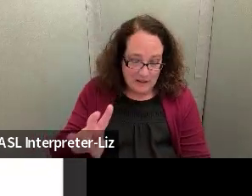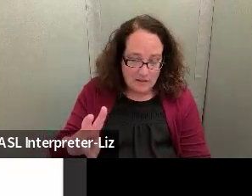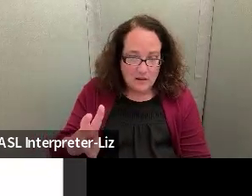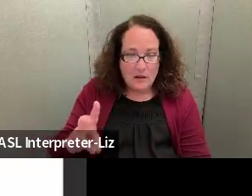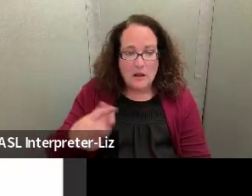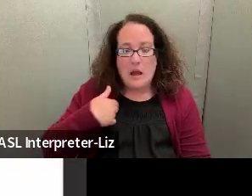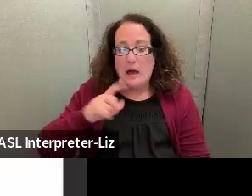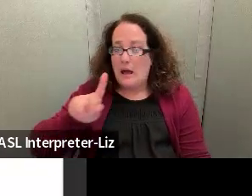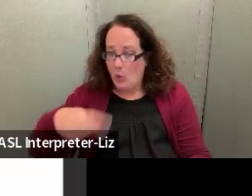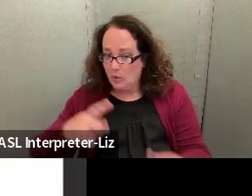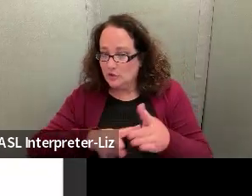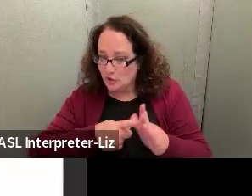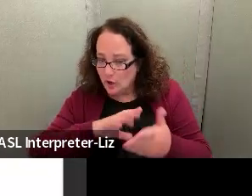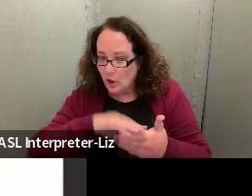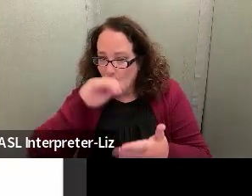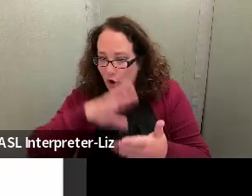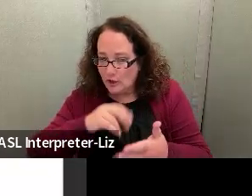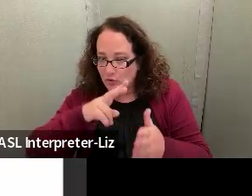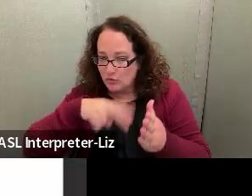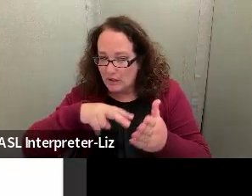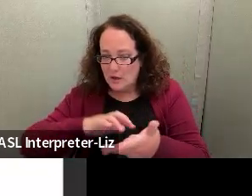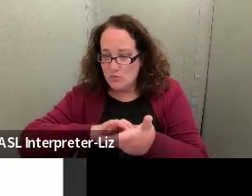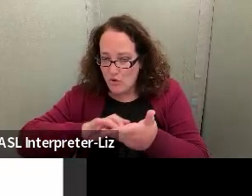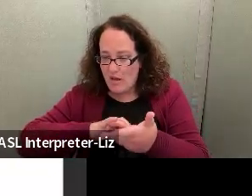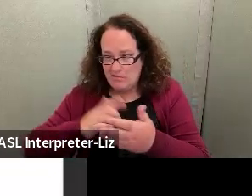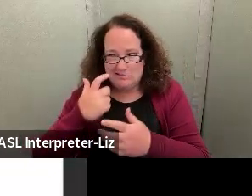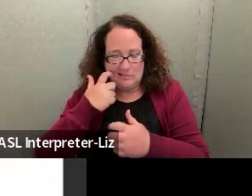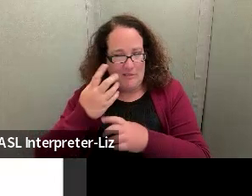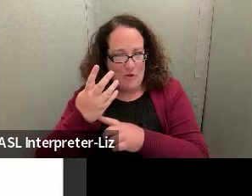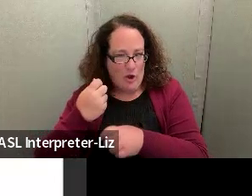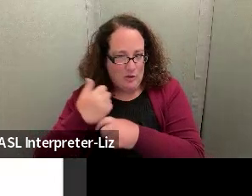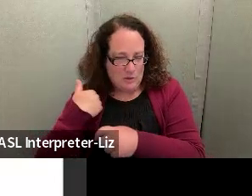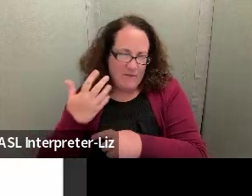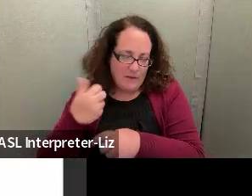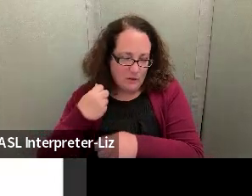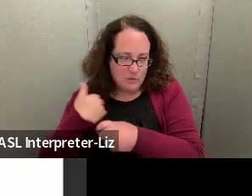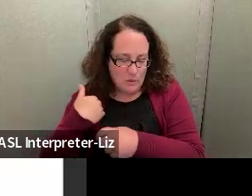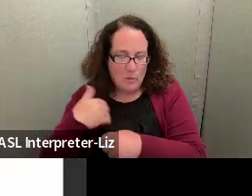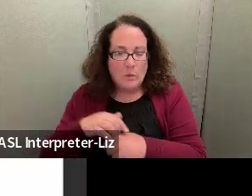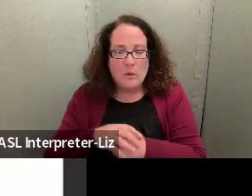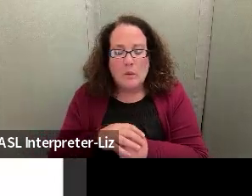I only started learning to read Braille like 4 years ago now, 4 or 5 years ago.